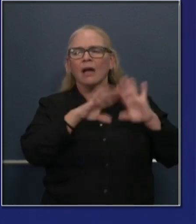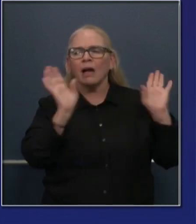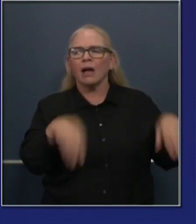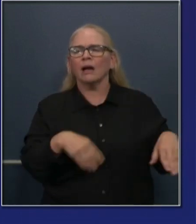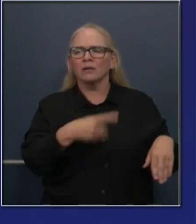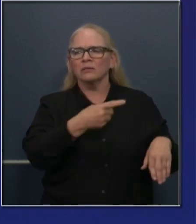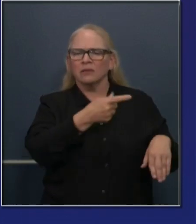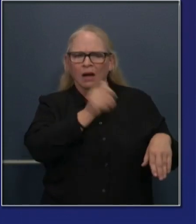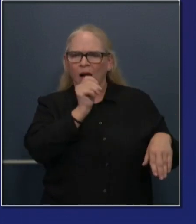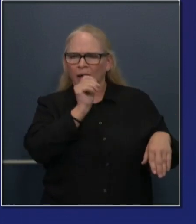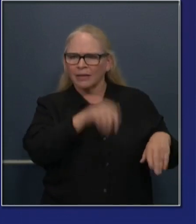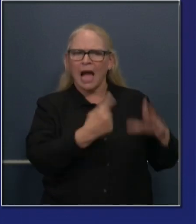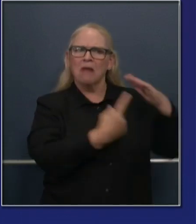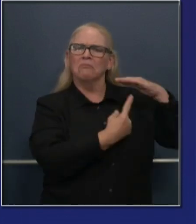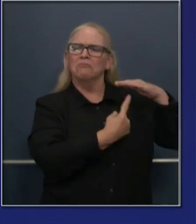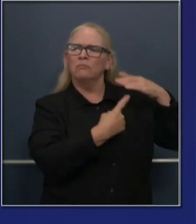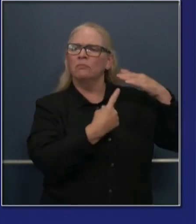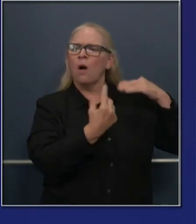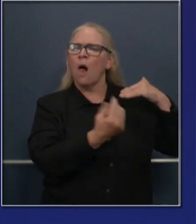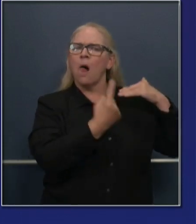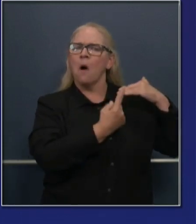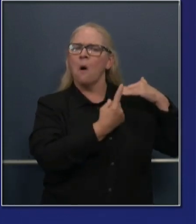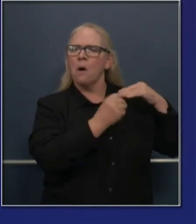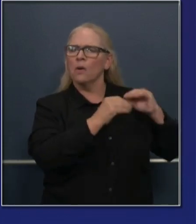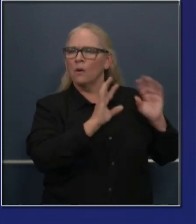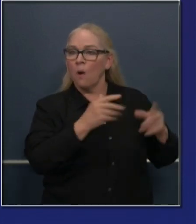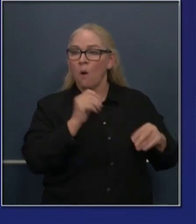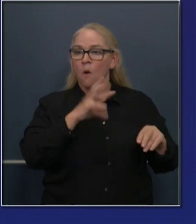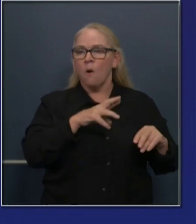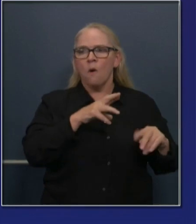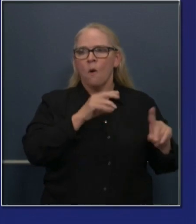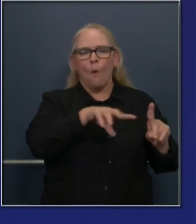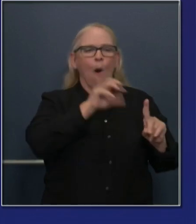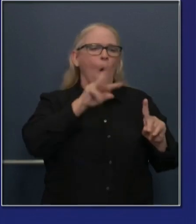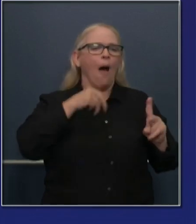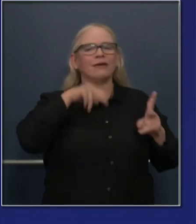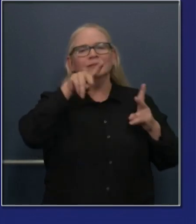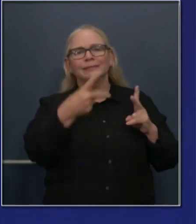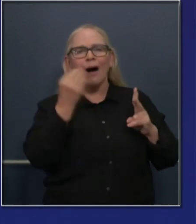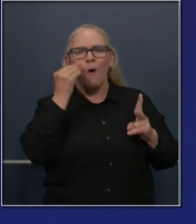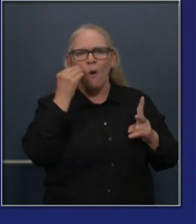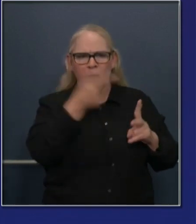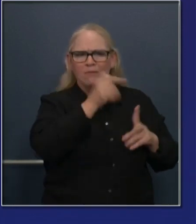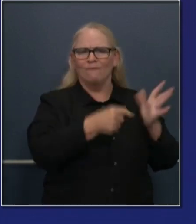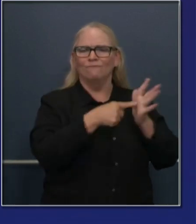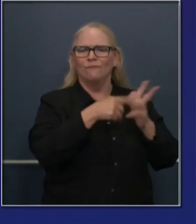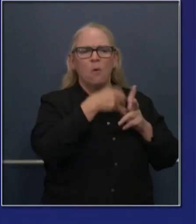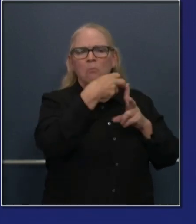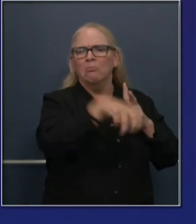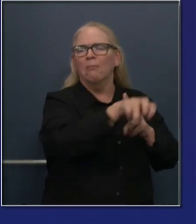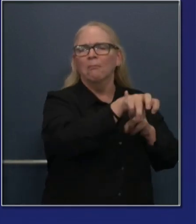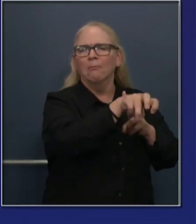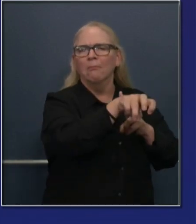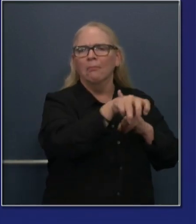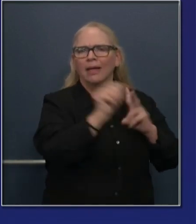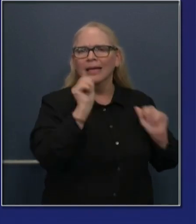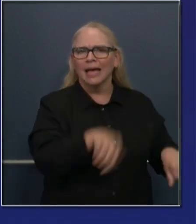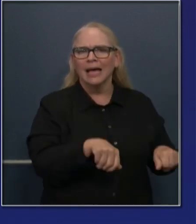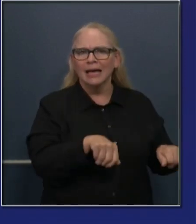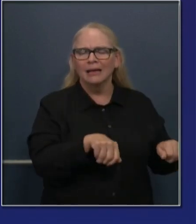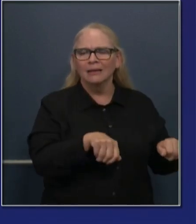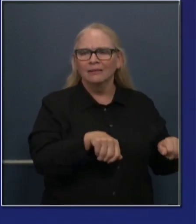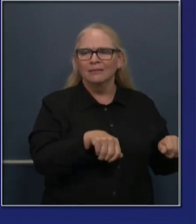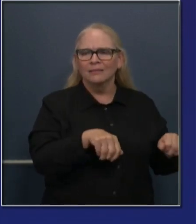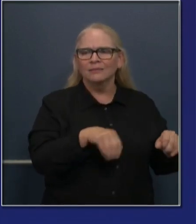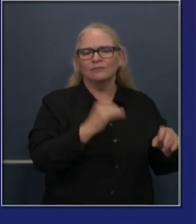to, go to a second home in maybe one instance, or even to expand part